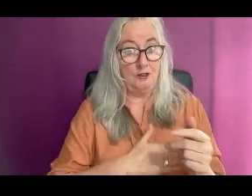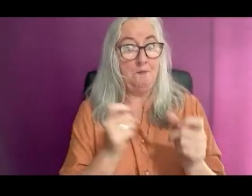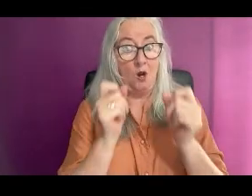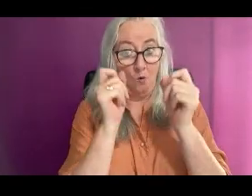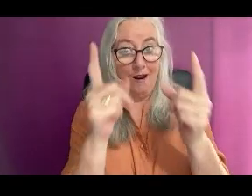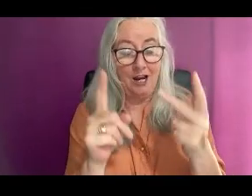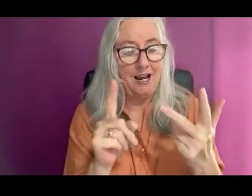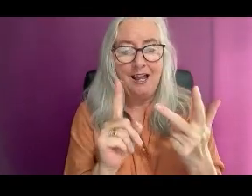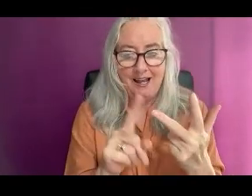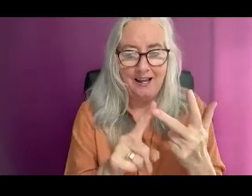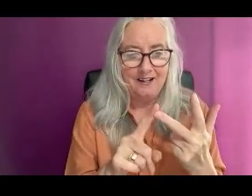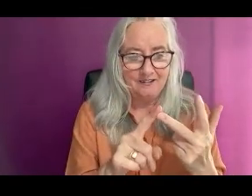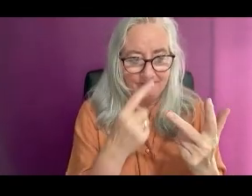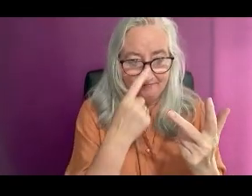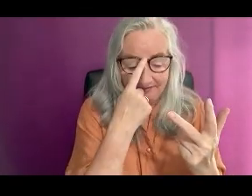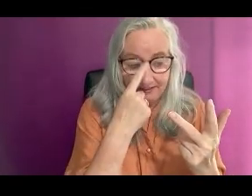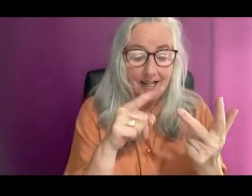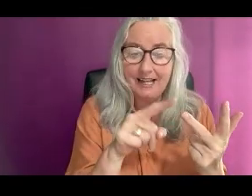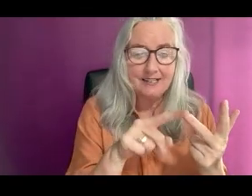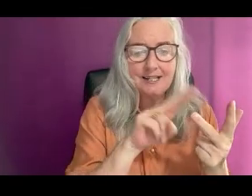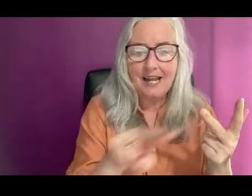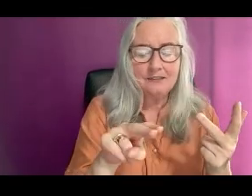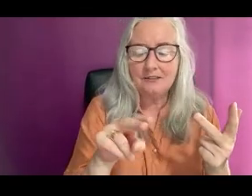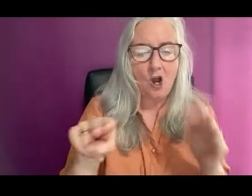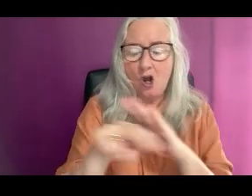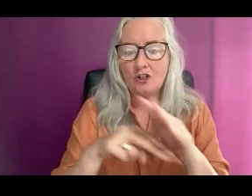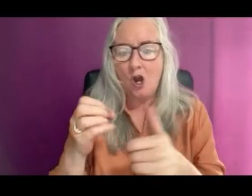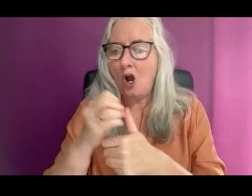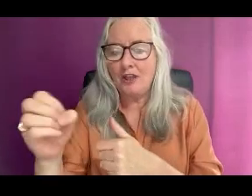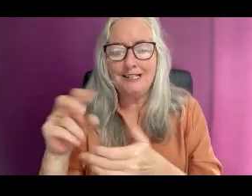isn't paid on the other grants covered under the scheme.